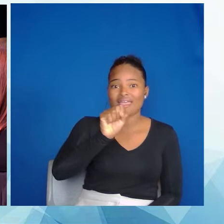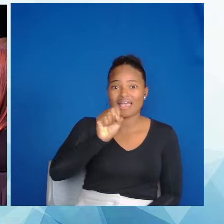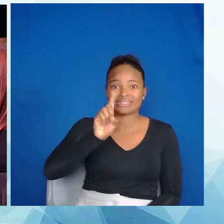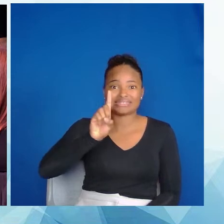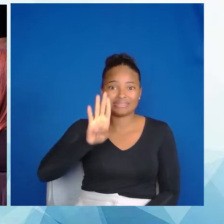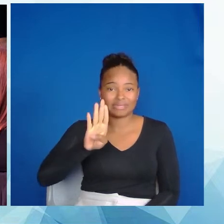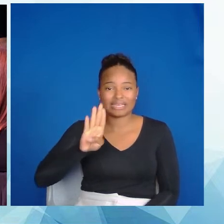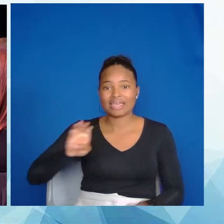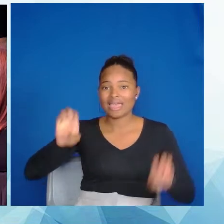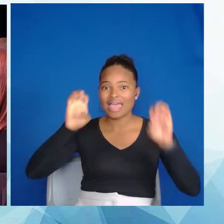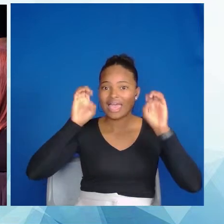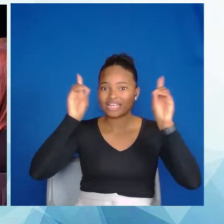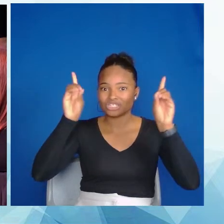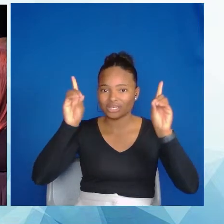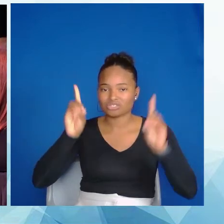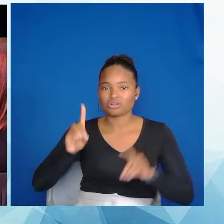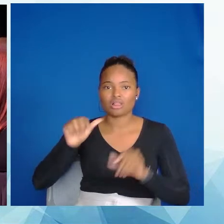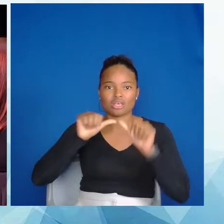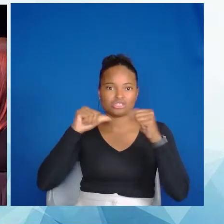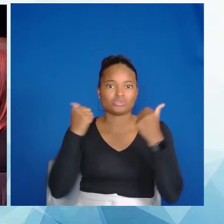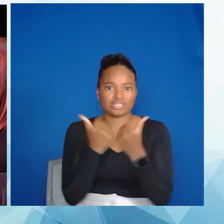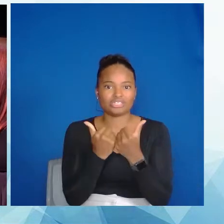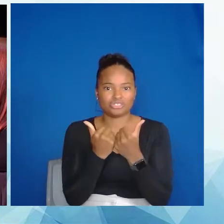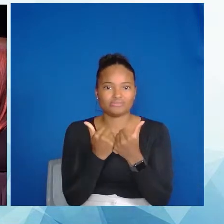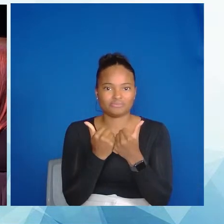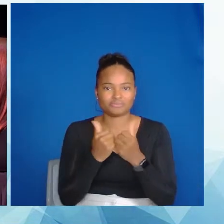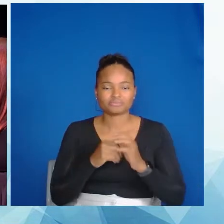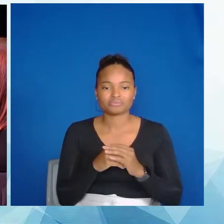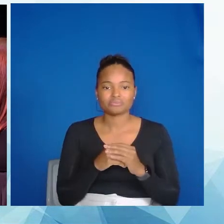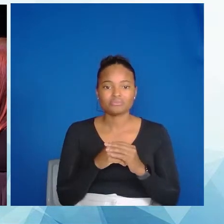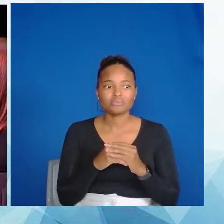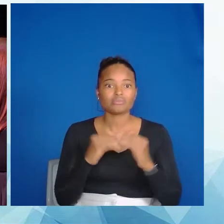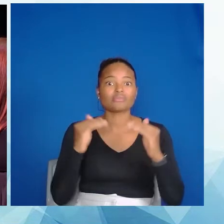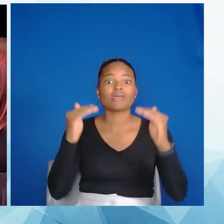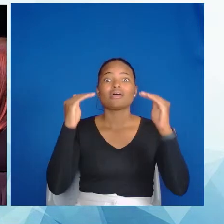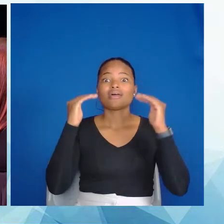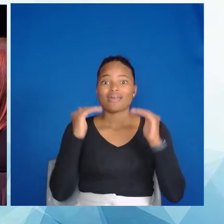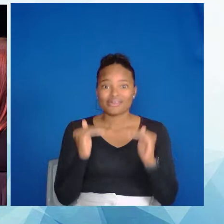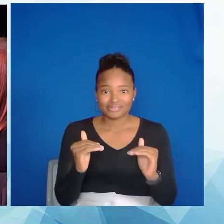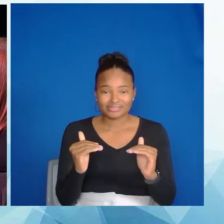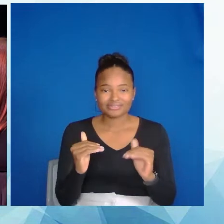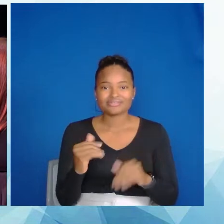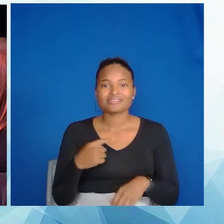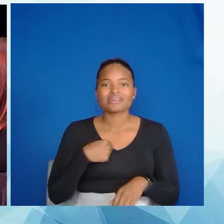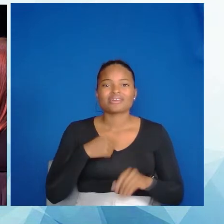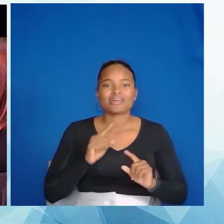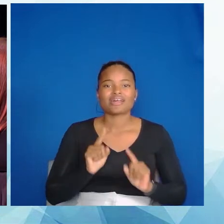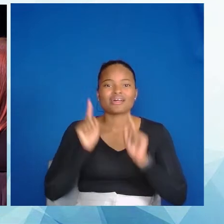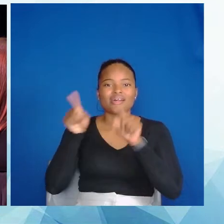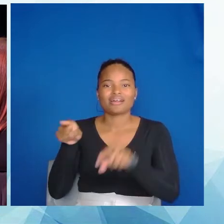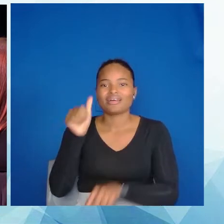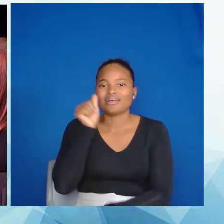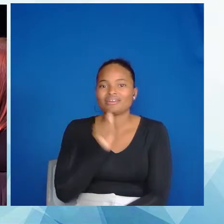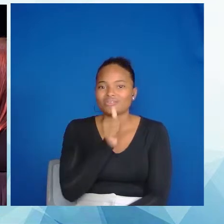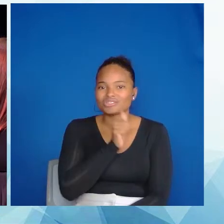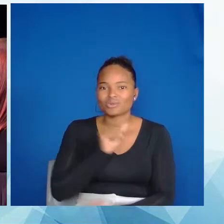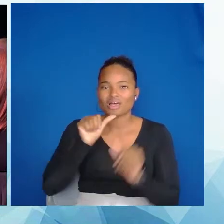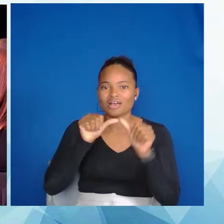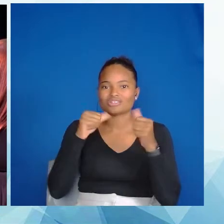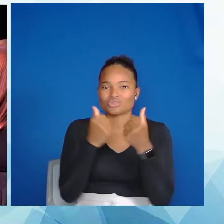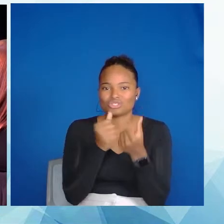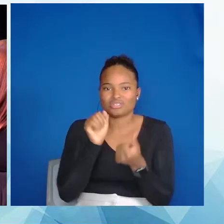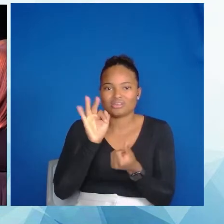Educational Association. And then I went to the Arizona Association of the